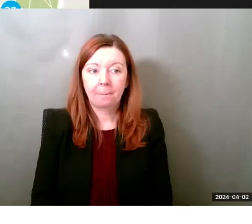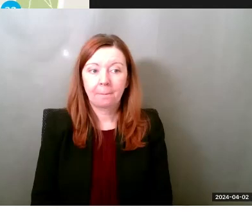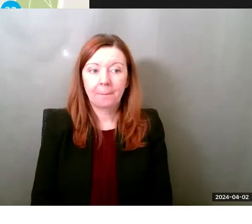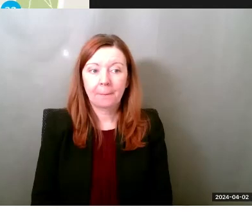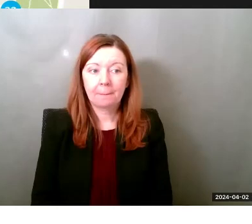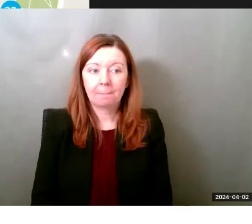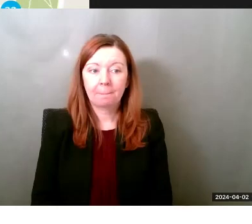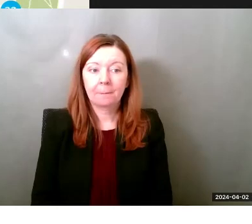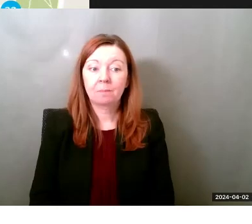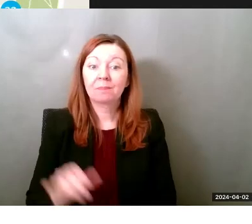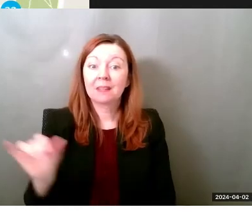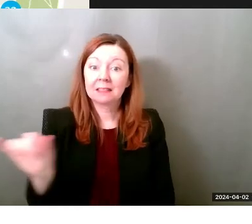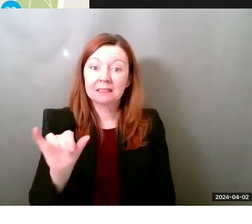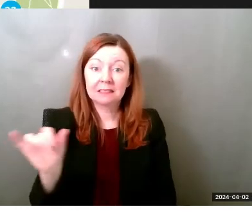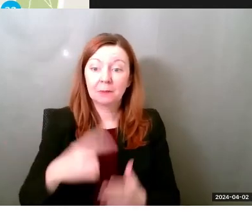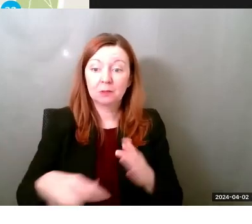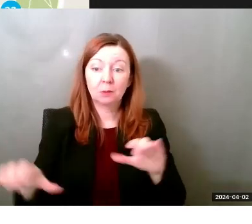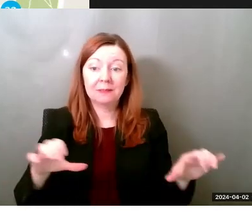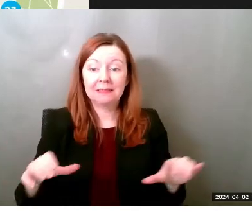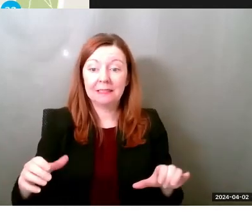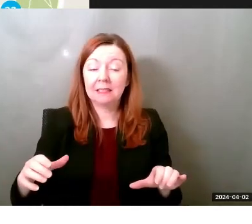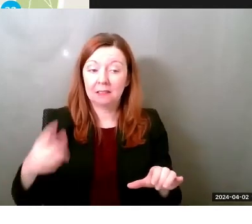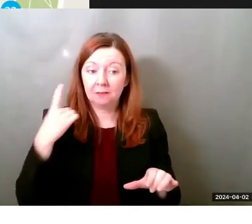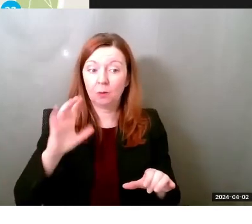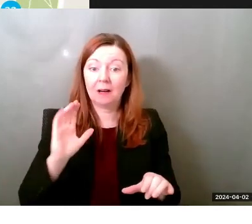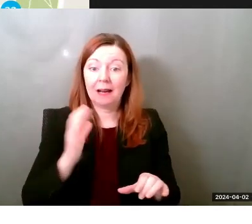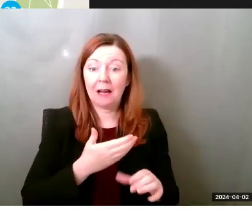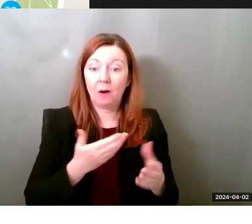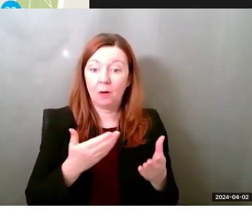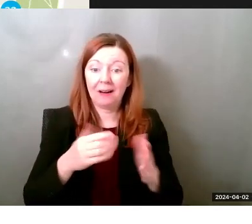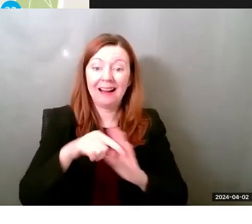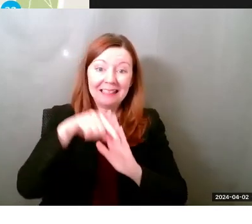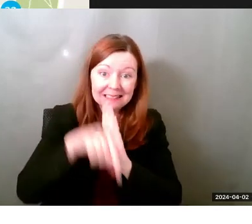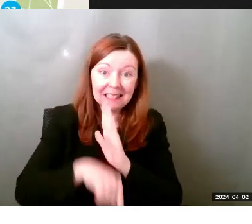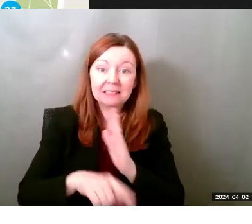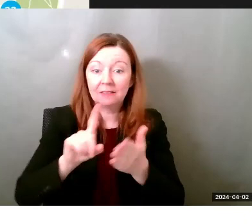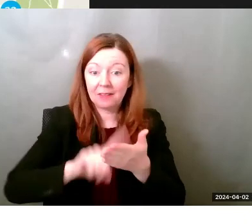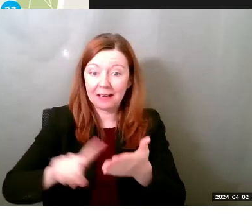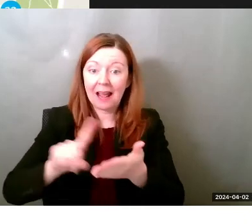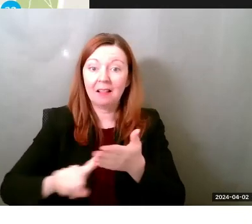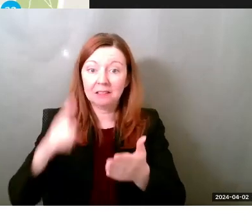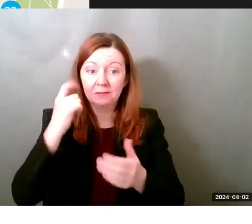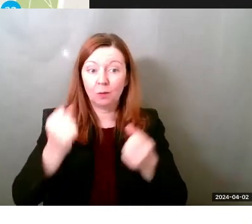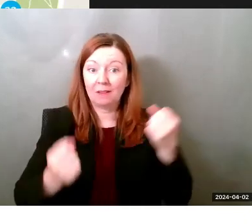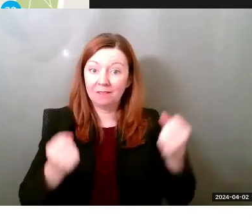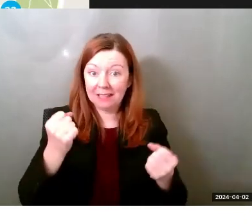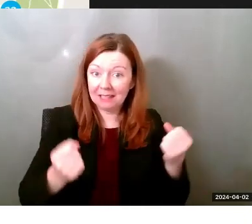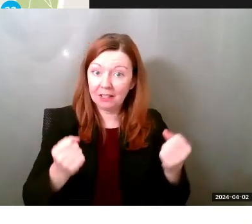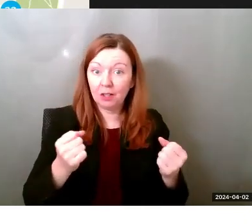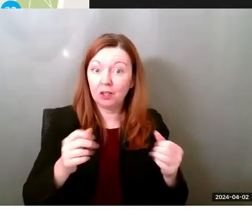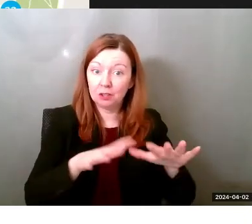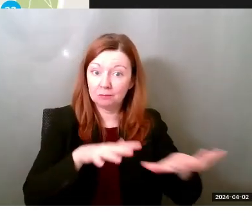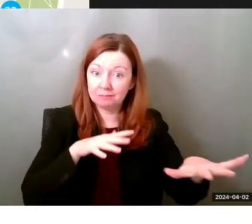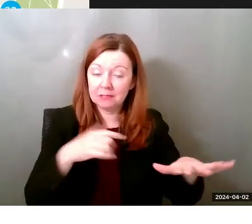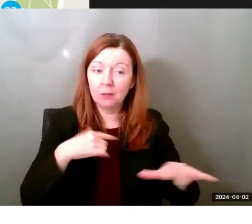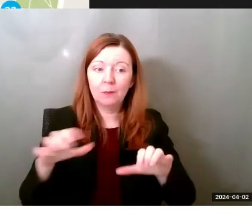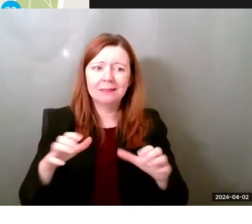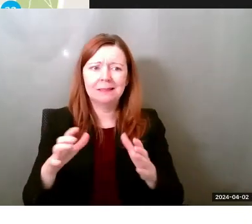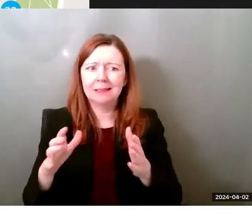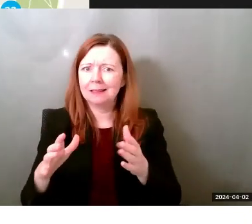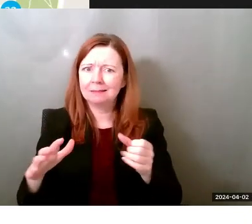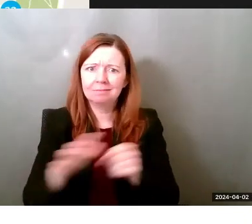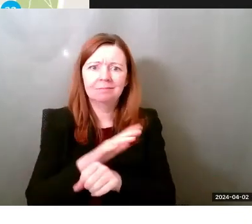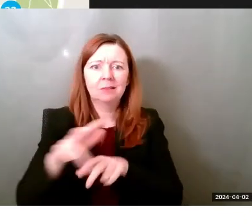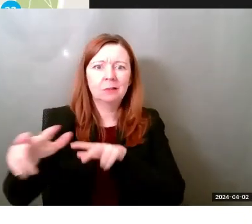So similar to what we did in terms of our extensive analysis for our vehicular traffic, we also did a robust